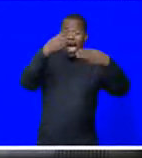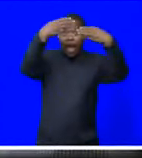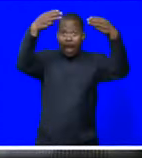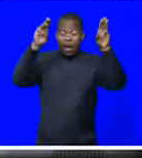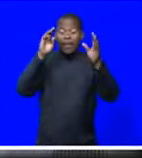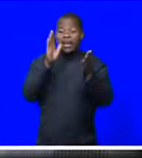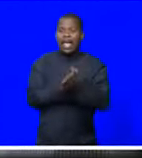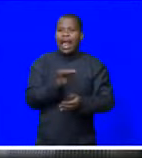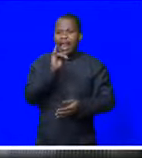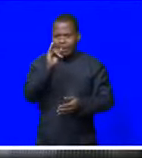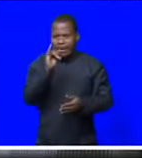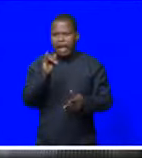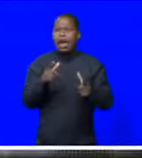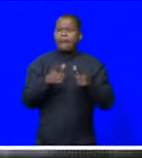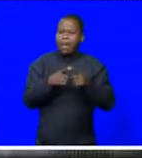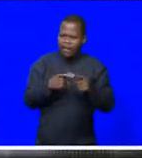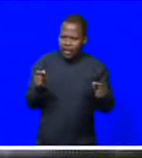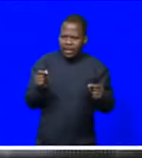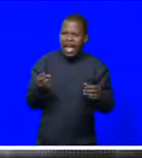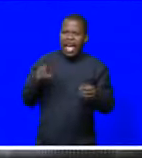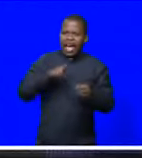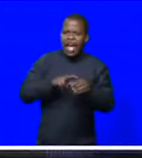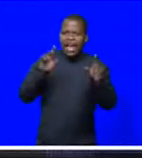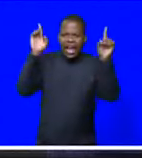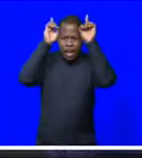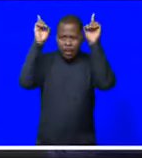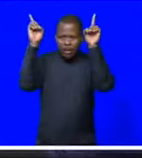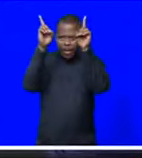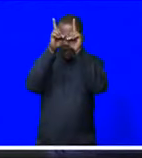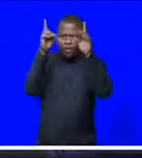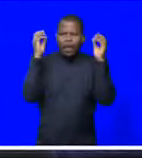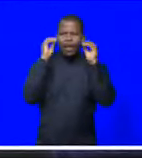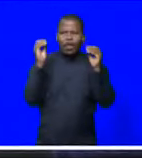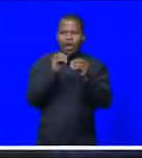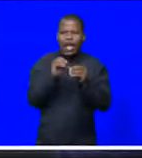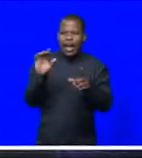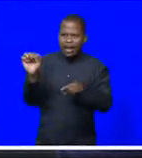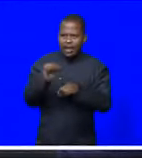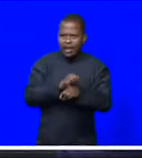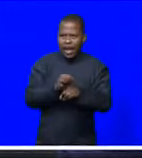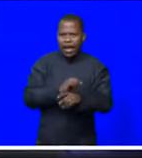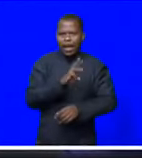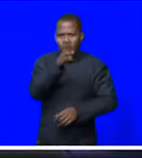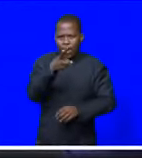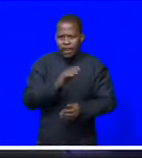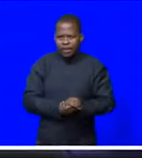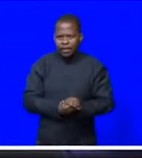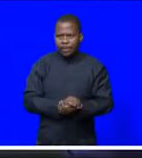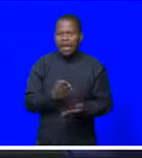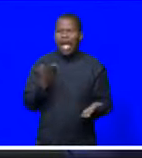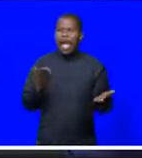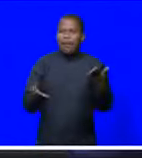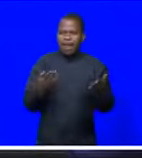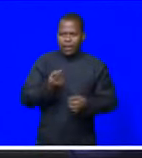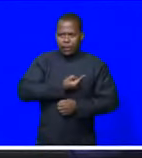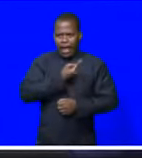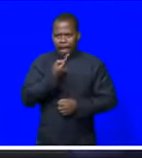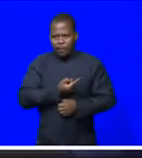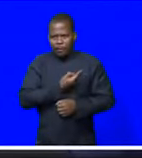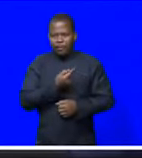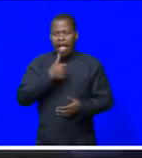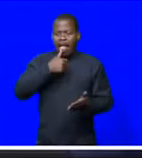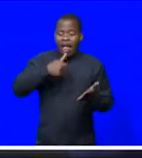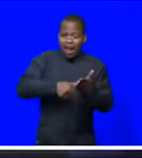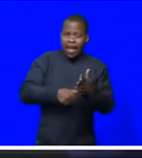as this Parliament, we've got this university. Maybe I'll be able to hand over my